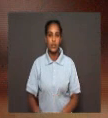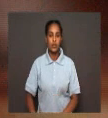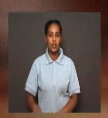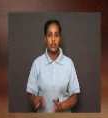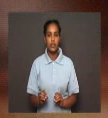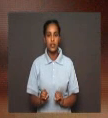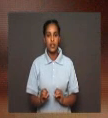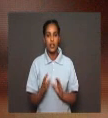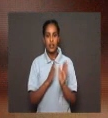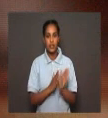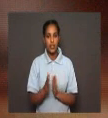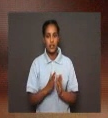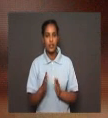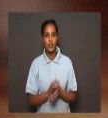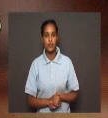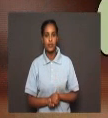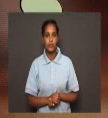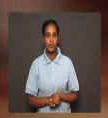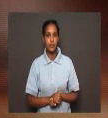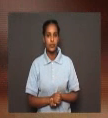Students, let's get ready.